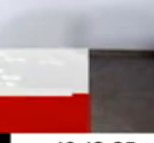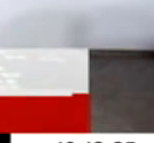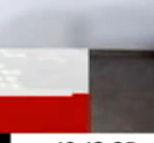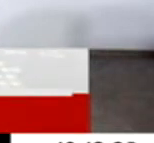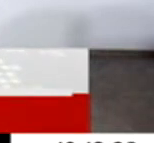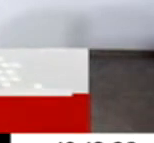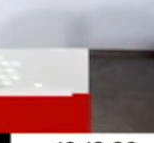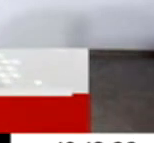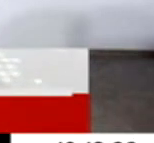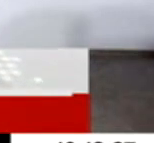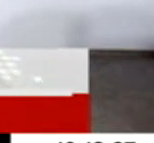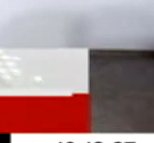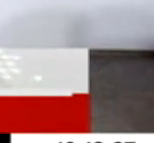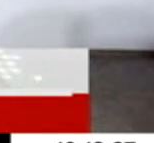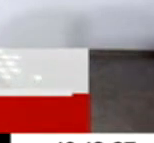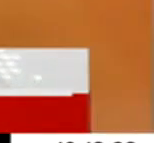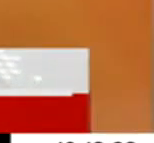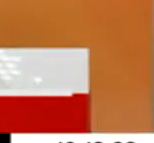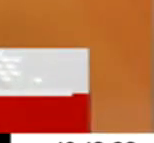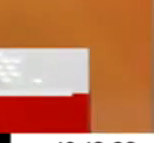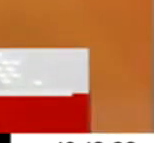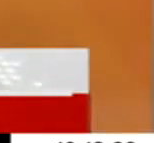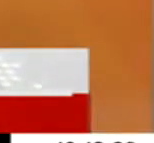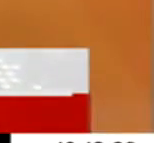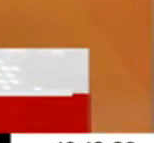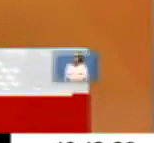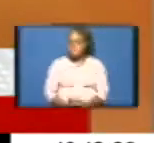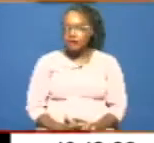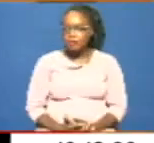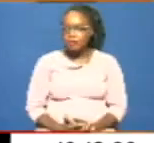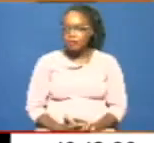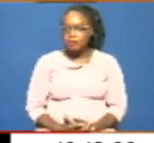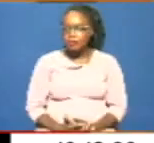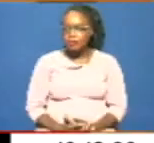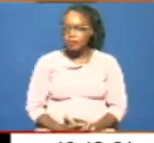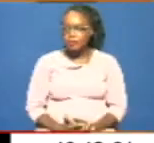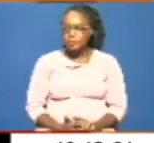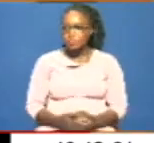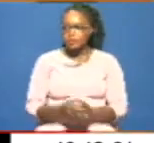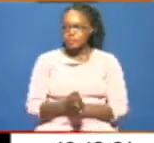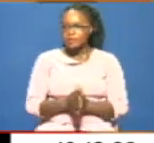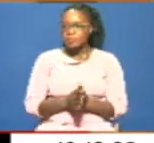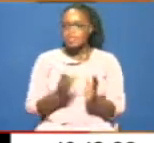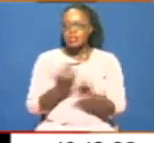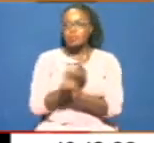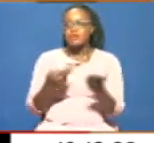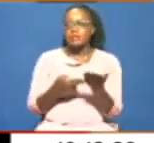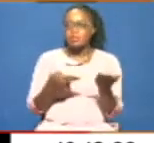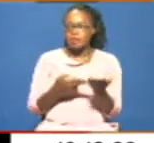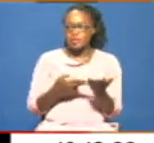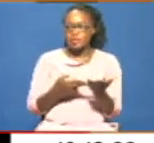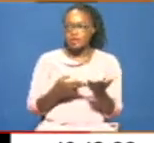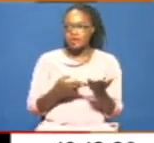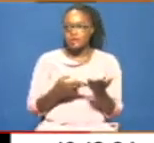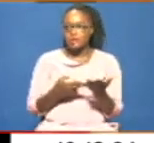biomass, charcoal, firewood. And together with that comes different technologies of using